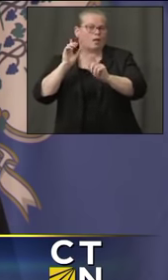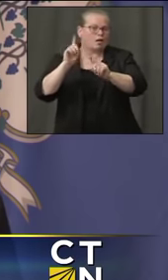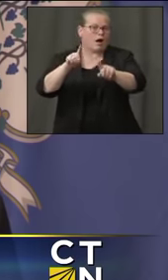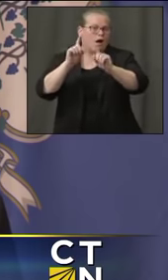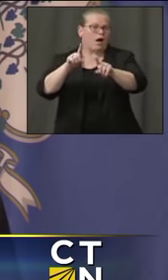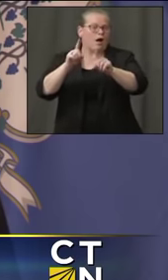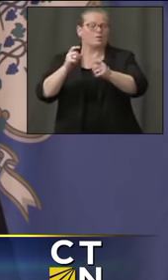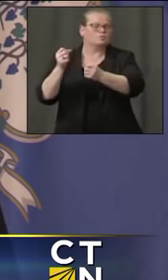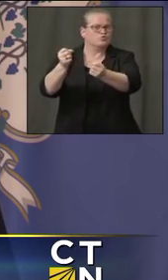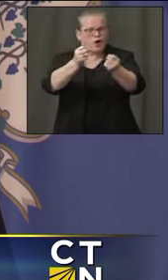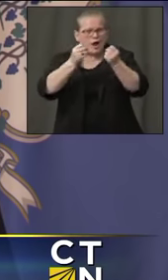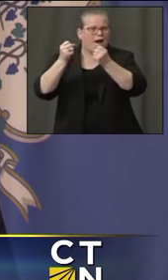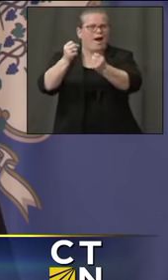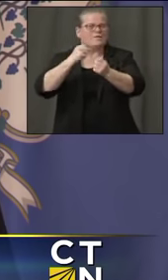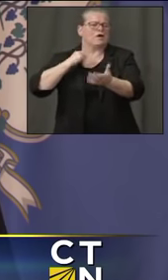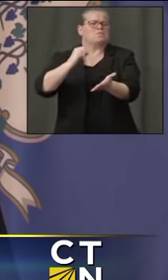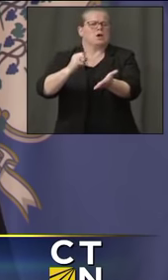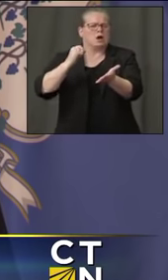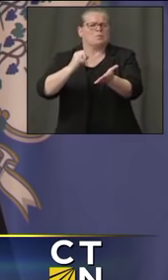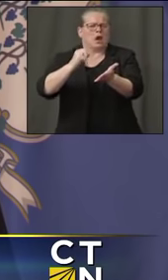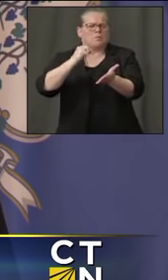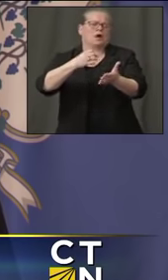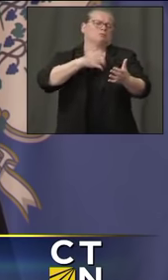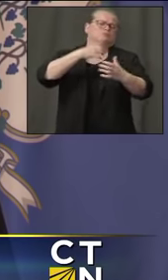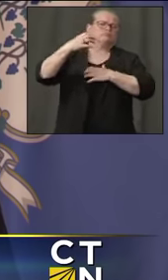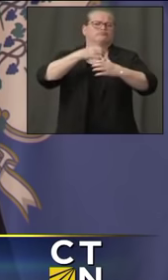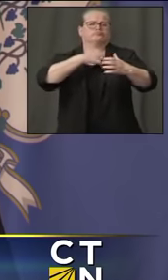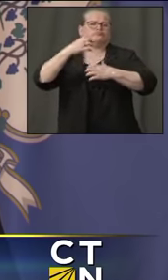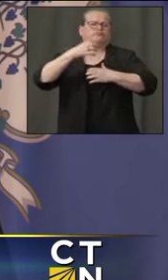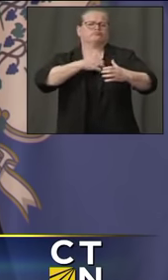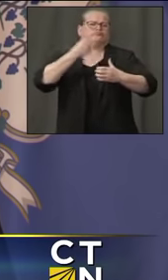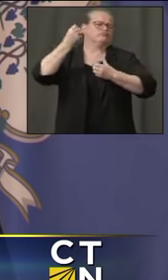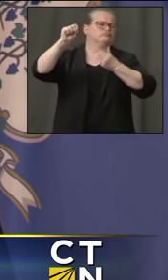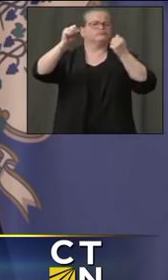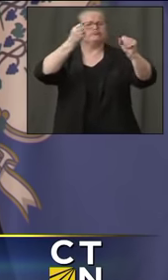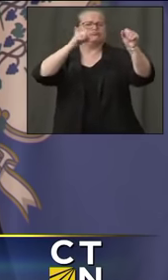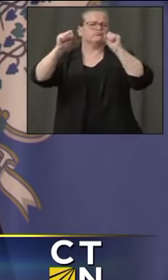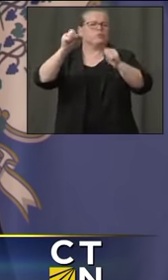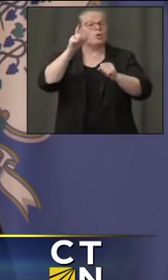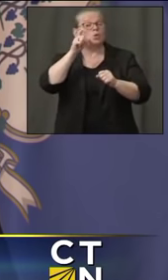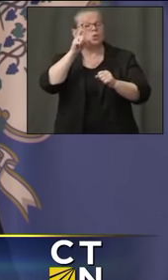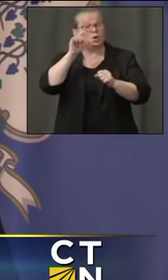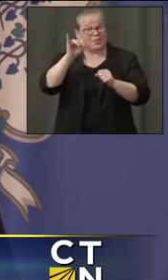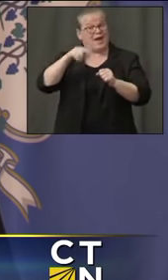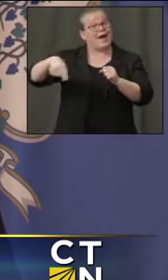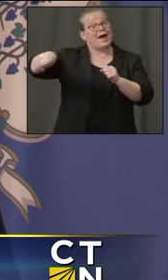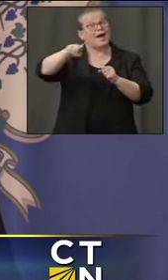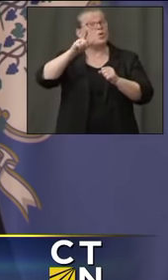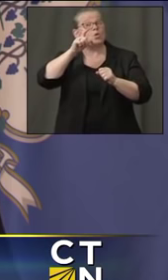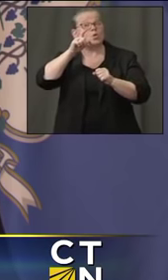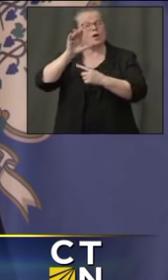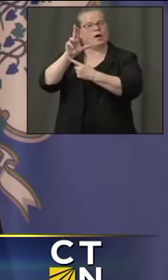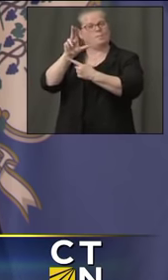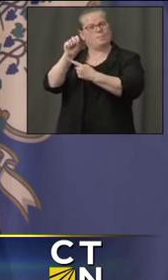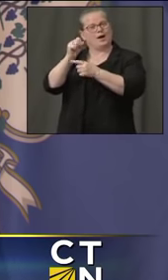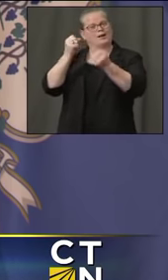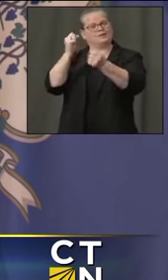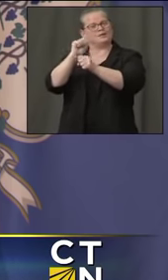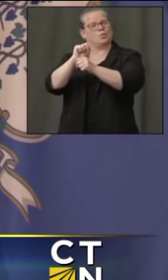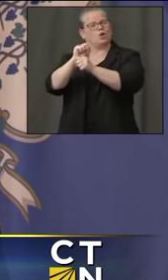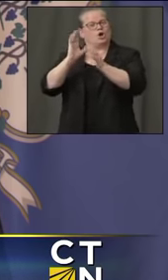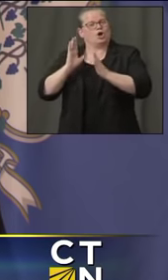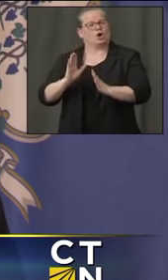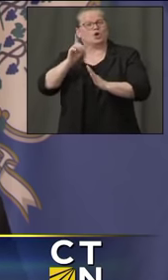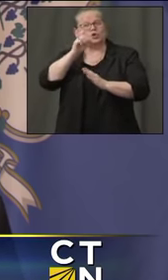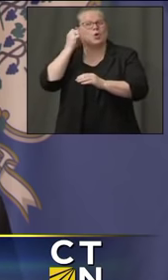workers who are hard at work, front line every day doing their job. They're asking for more masks.